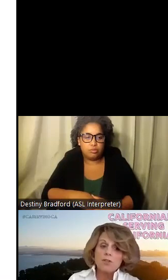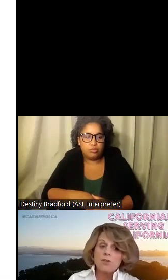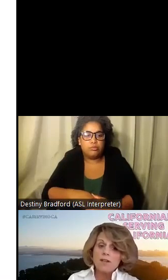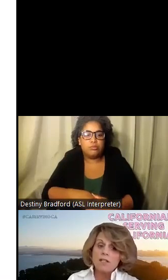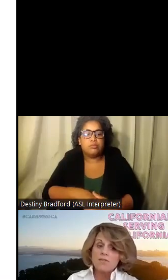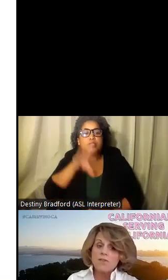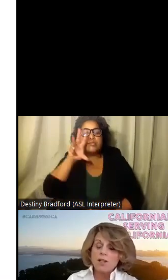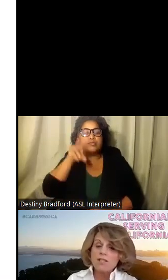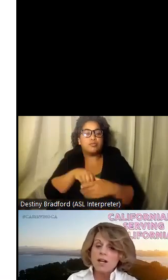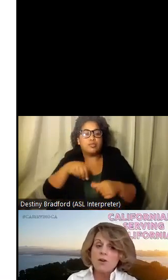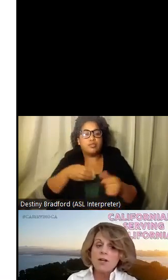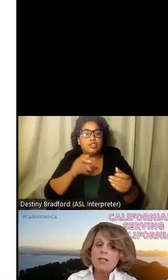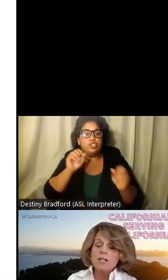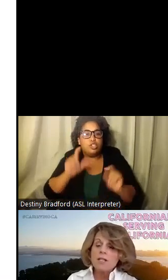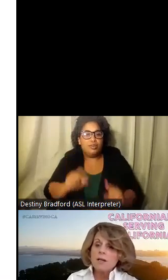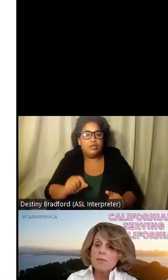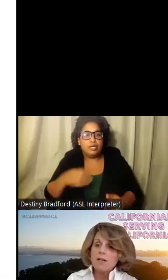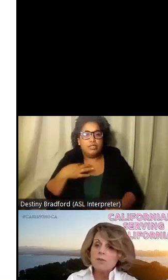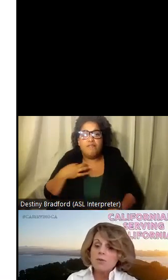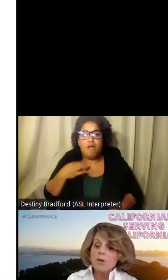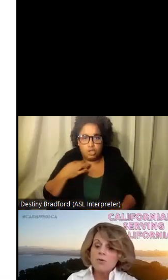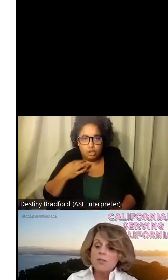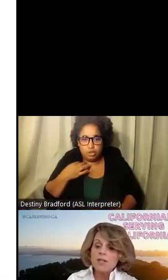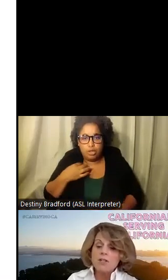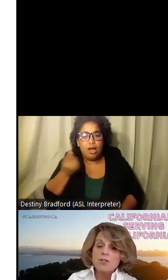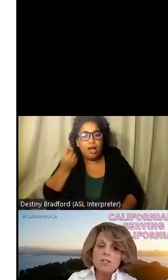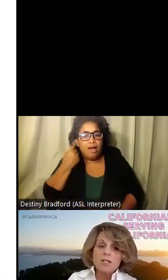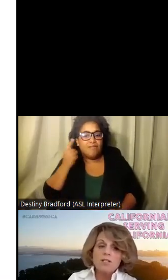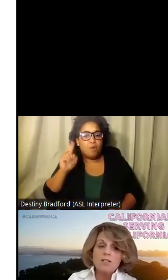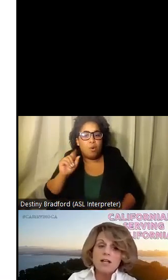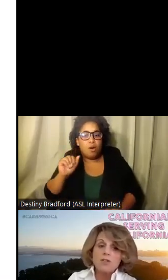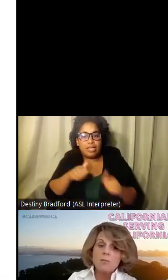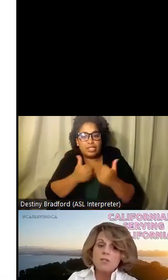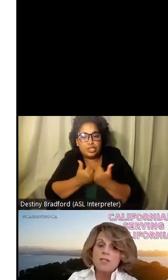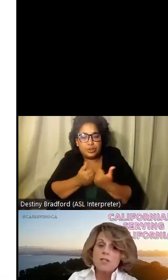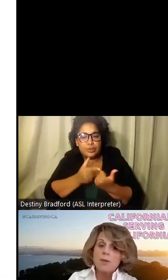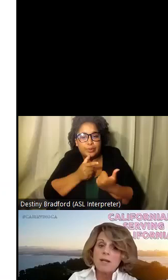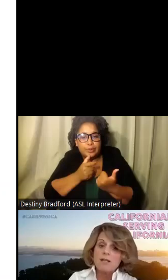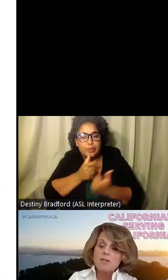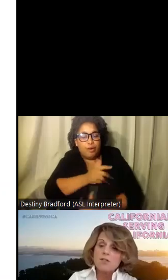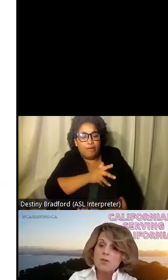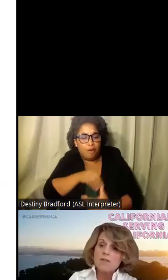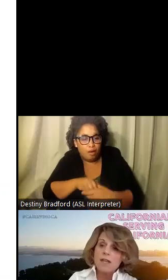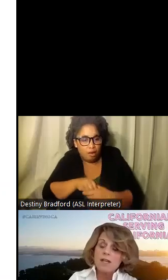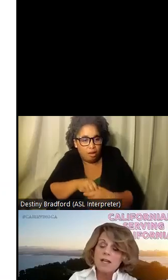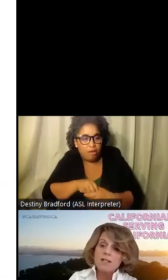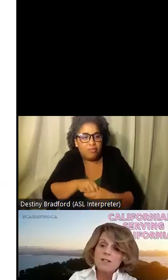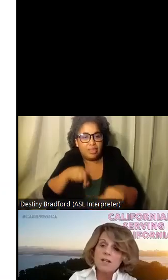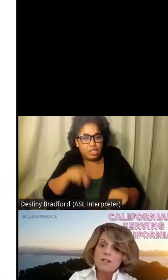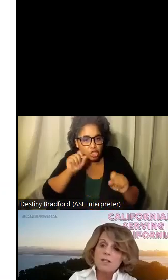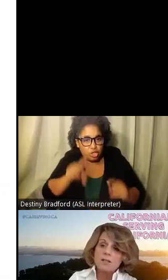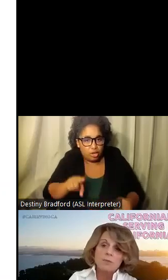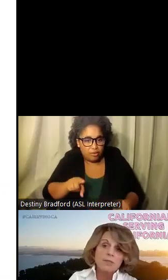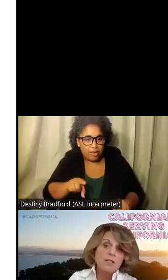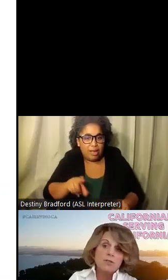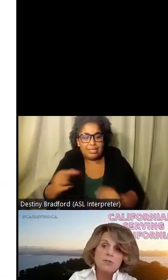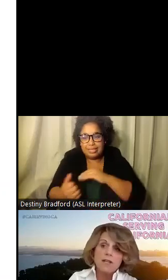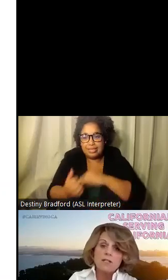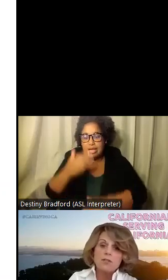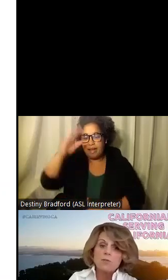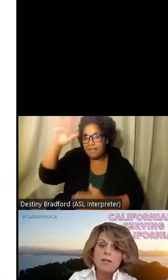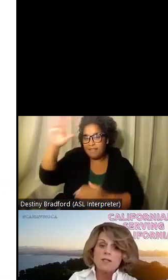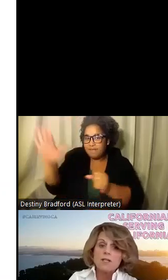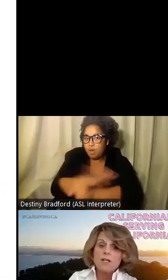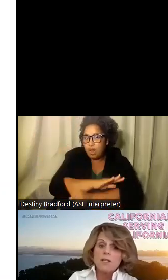Participation in the survey is voluntary, but for those agencies that do participate in the survey and send us a complete